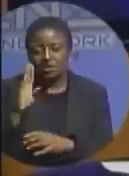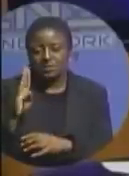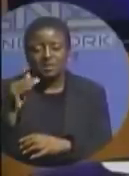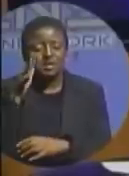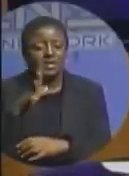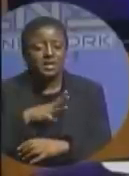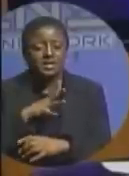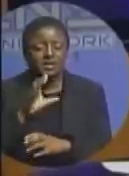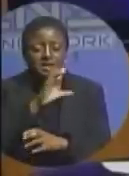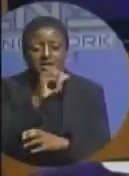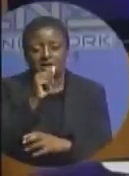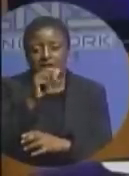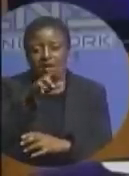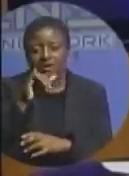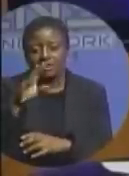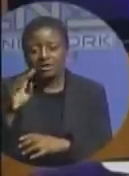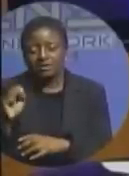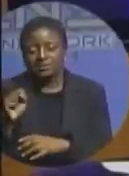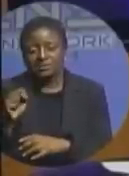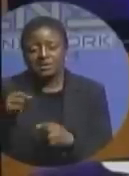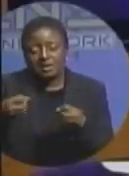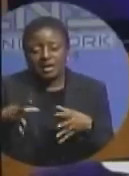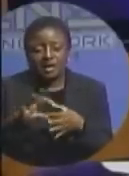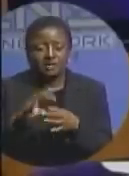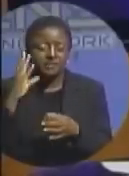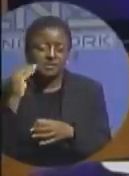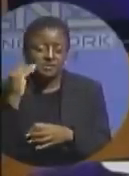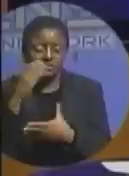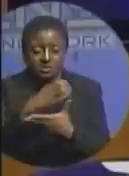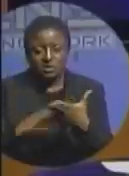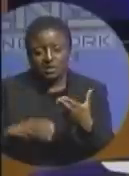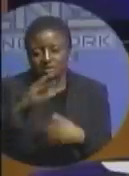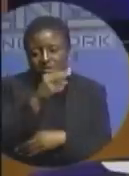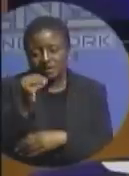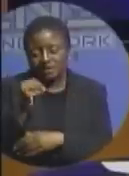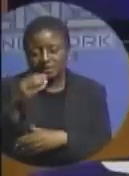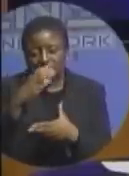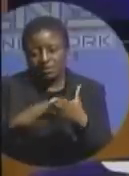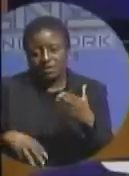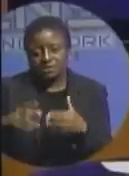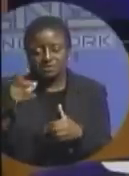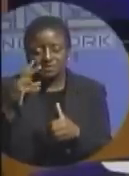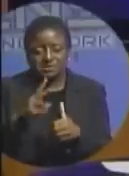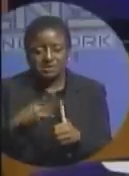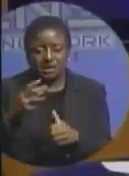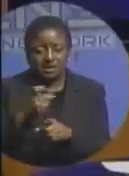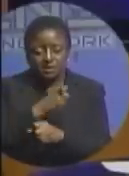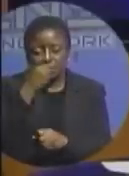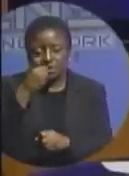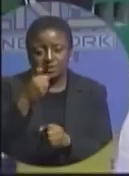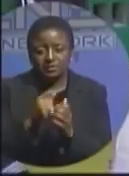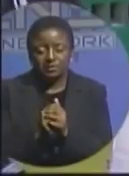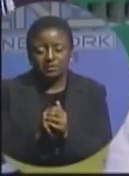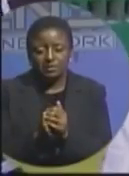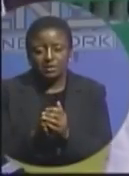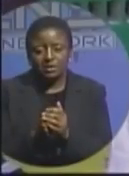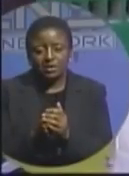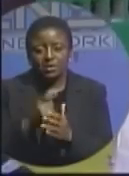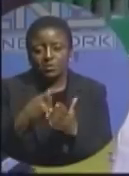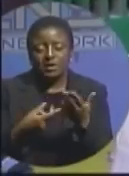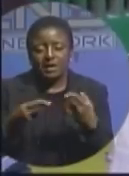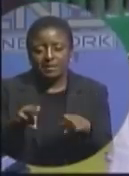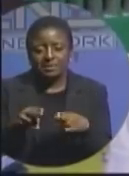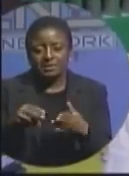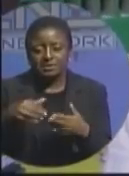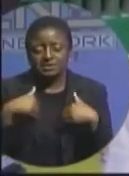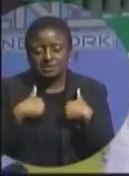are hanging in there early, but lack of experience is really costing them, and it cost them their second win of the season. I think what happened is fatigue settled